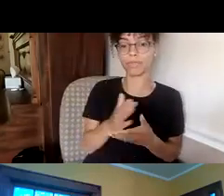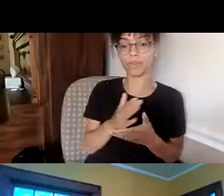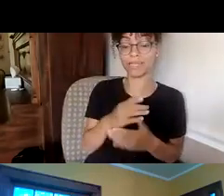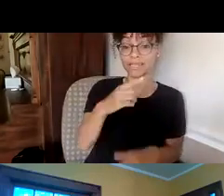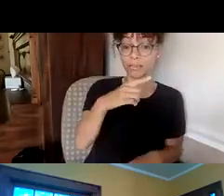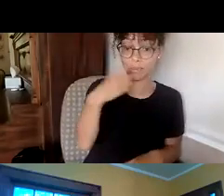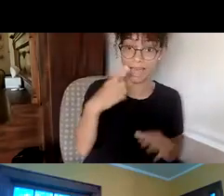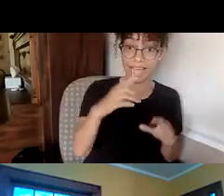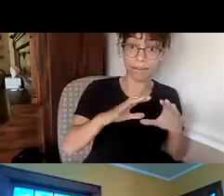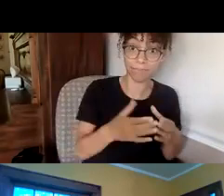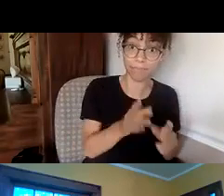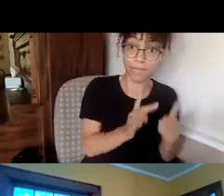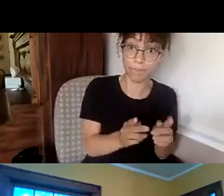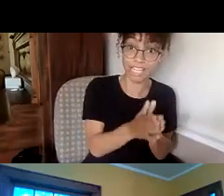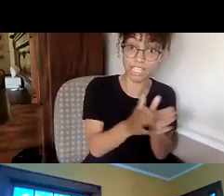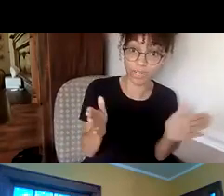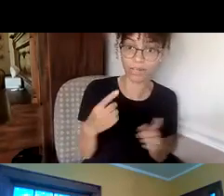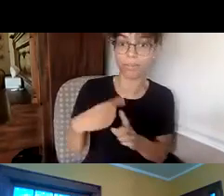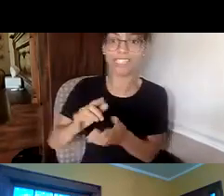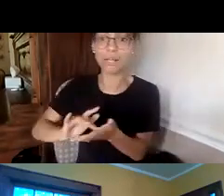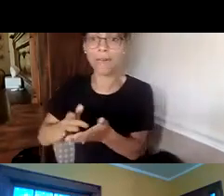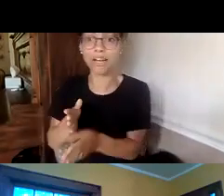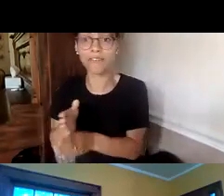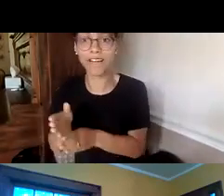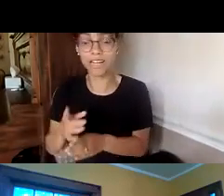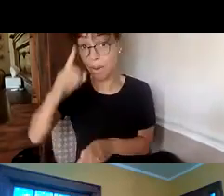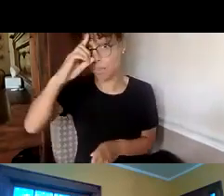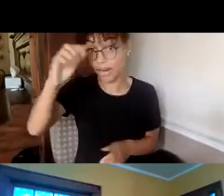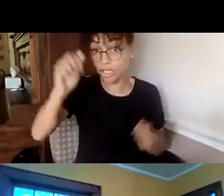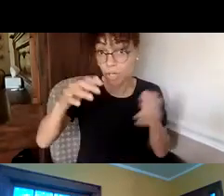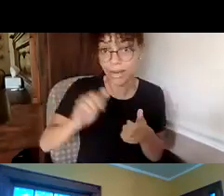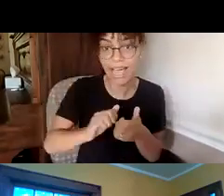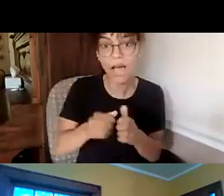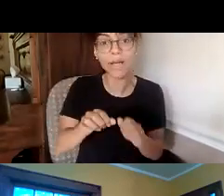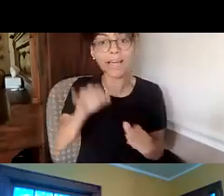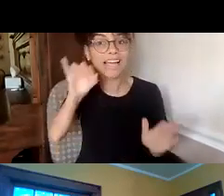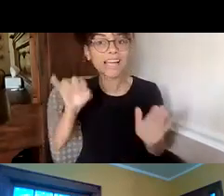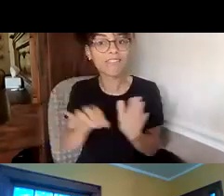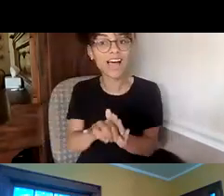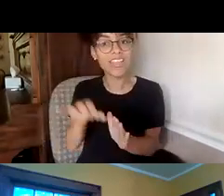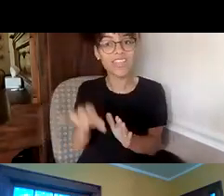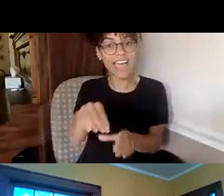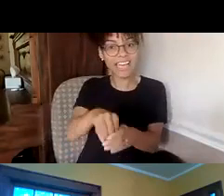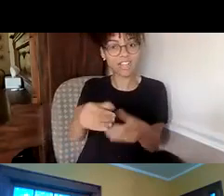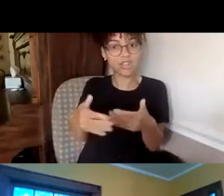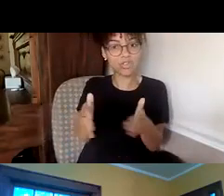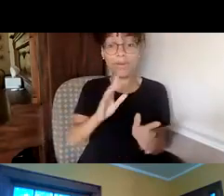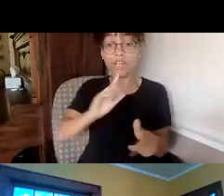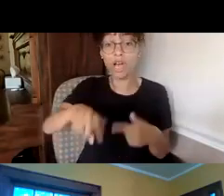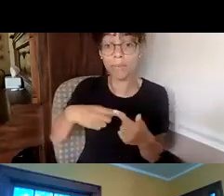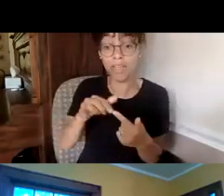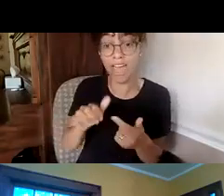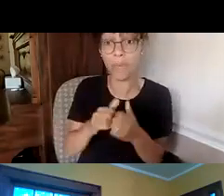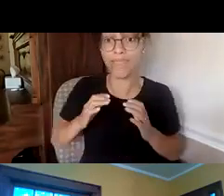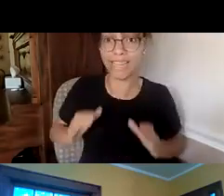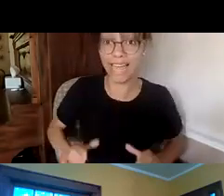general, and brainstorming ways that we could be able to identify that in the room and talk about that with our clients as